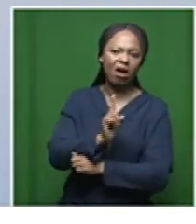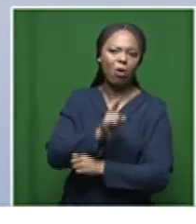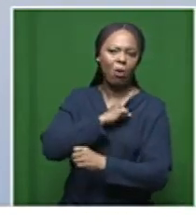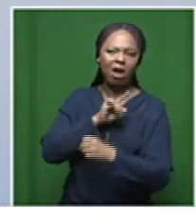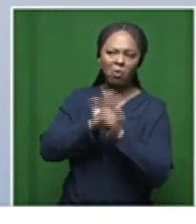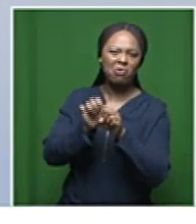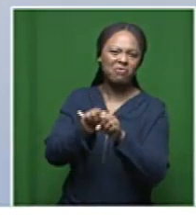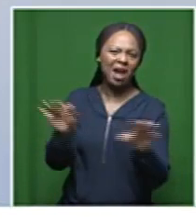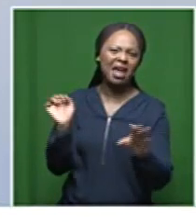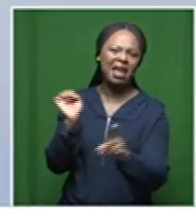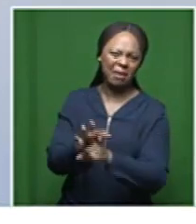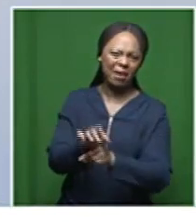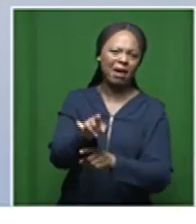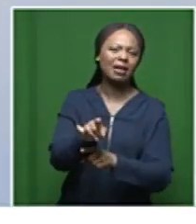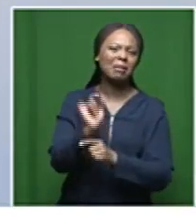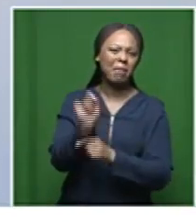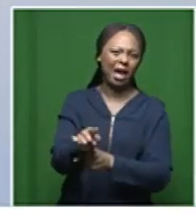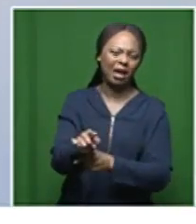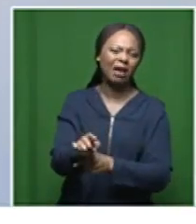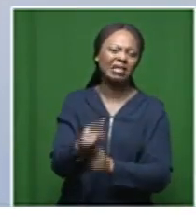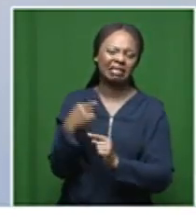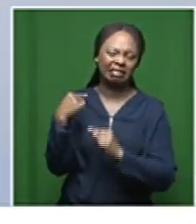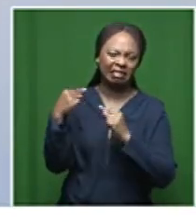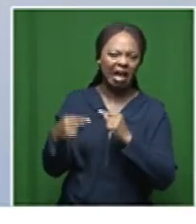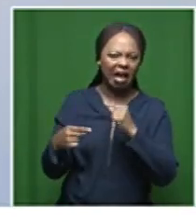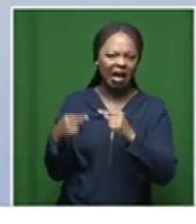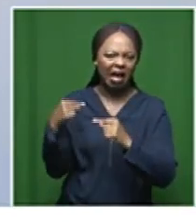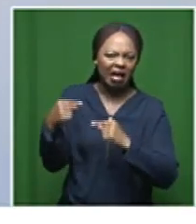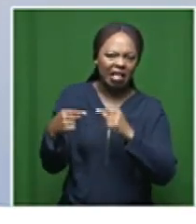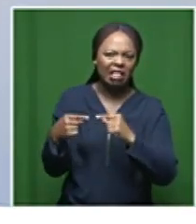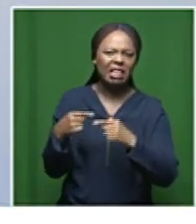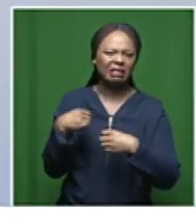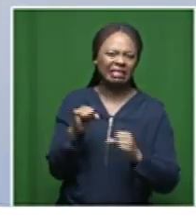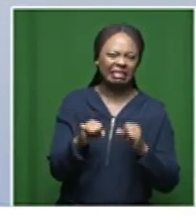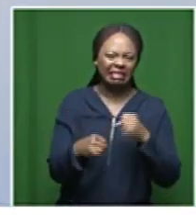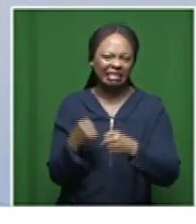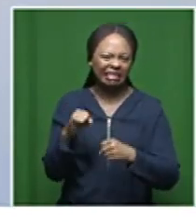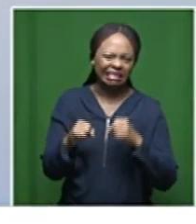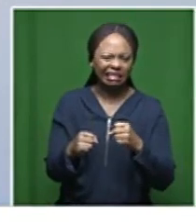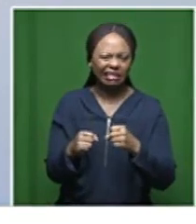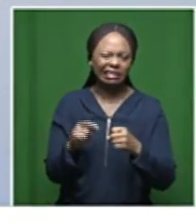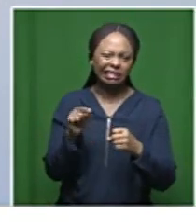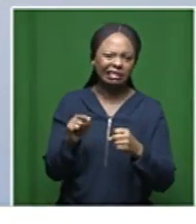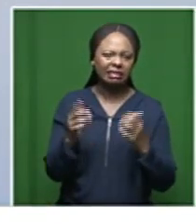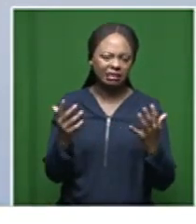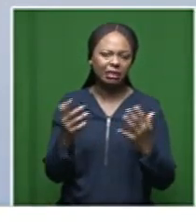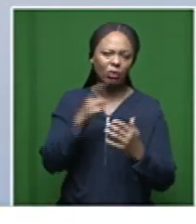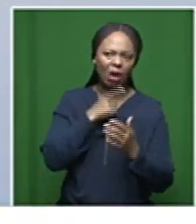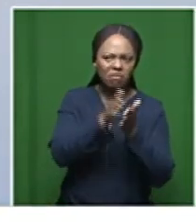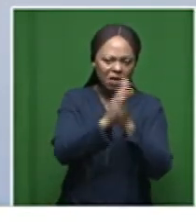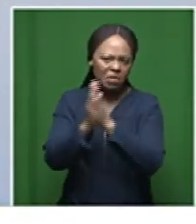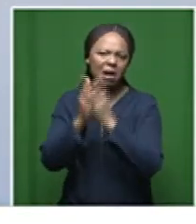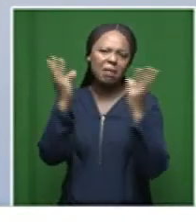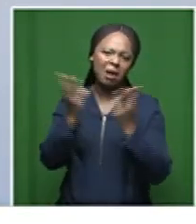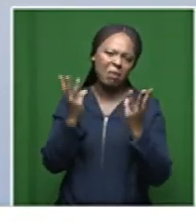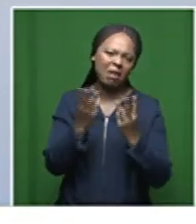still struggling quite a bit, and that is why we've been present on the media quite a bit with call outs on the public to say,